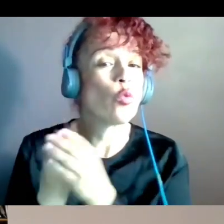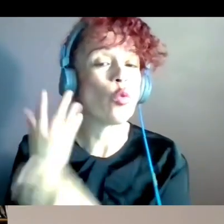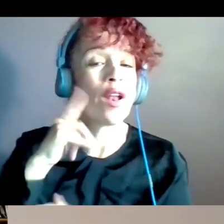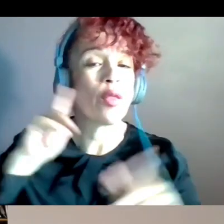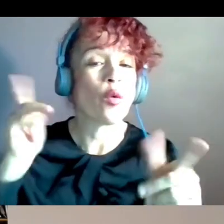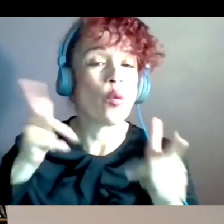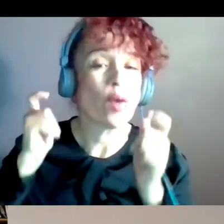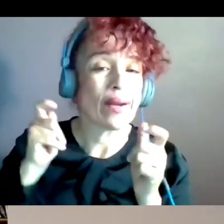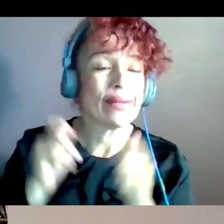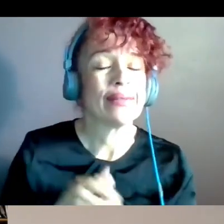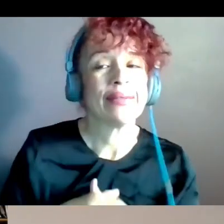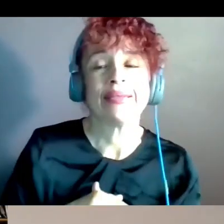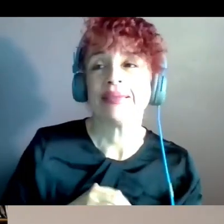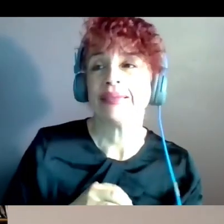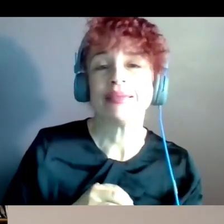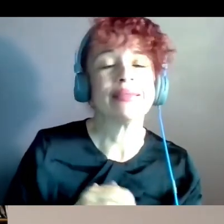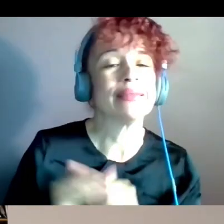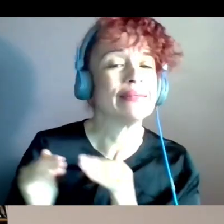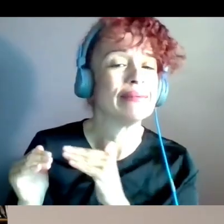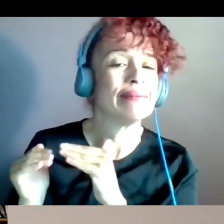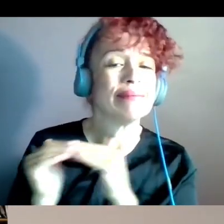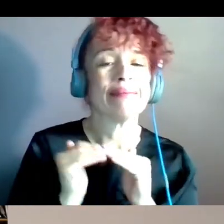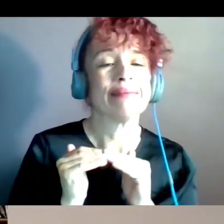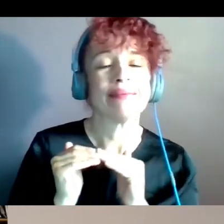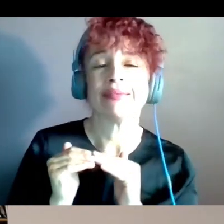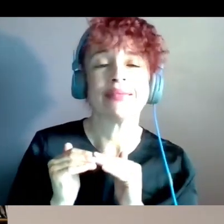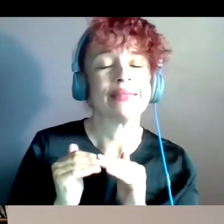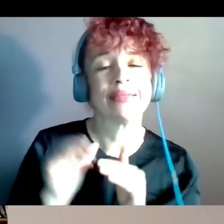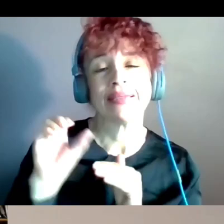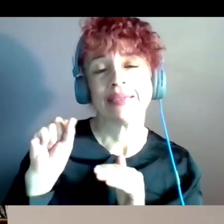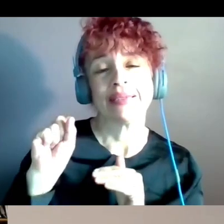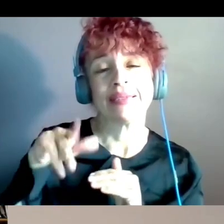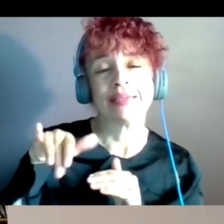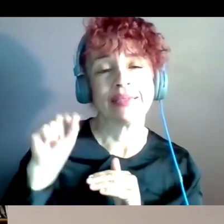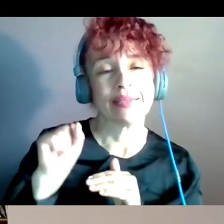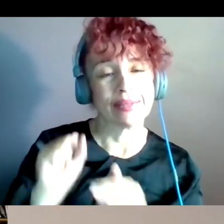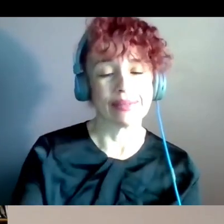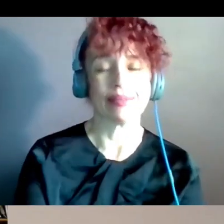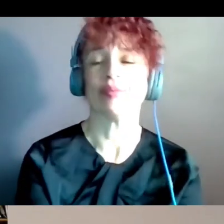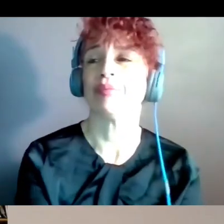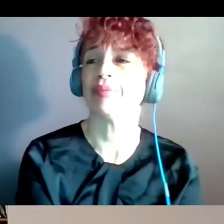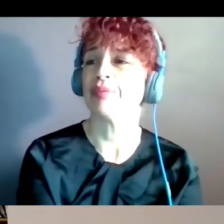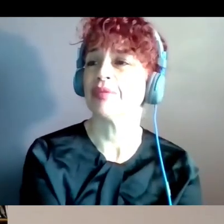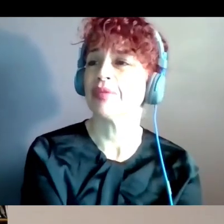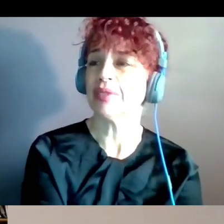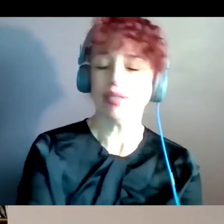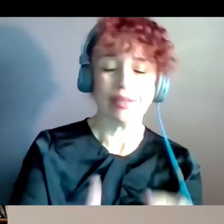quickly. But even in the species themselves, there's very much variation depending on whether they're in sandy soil or they're in